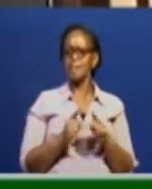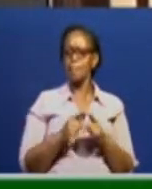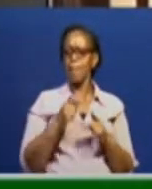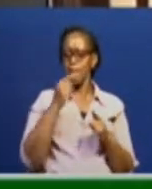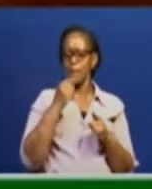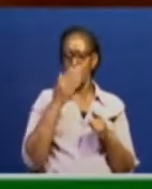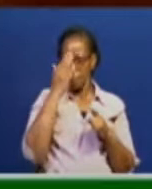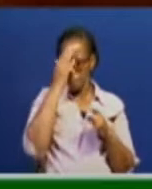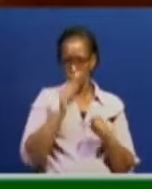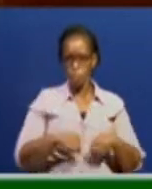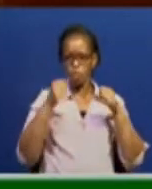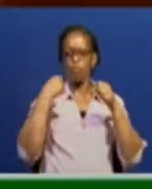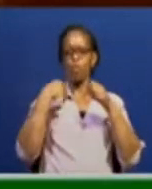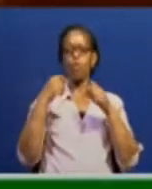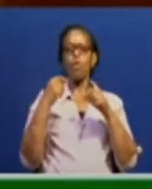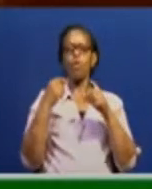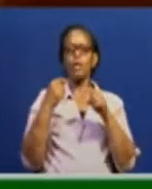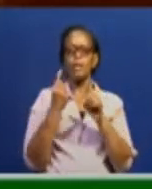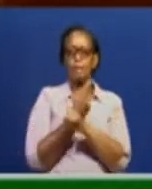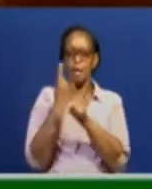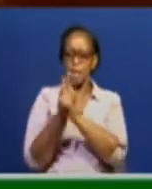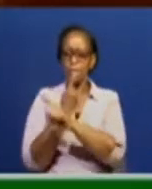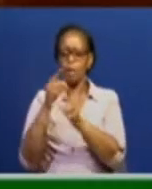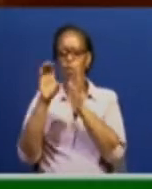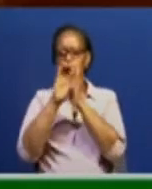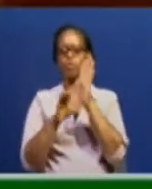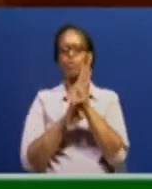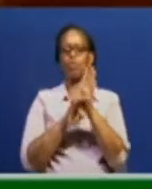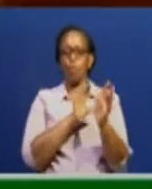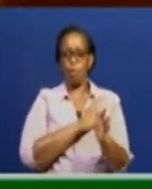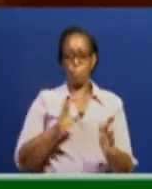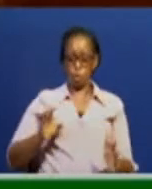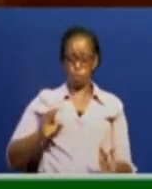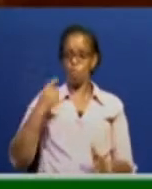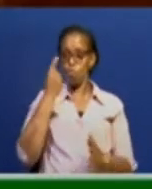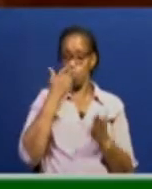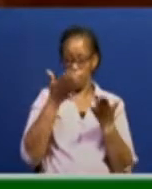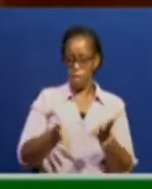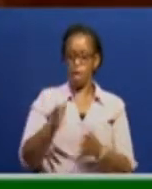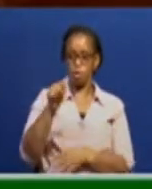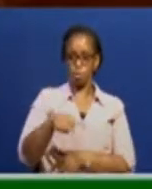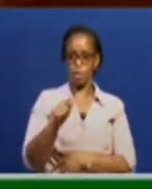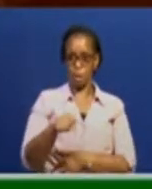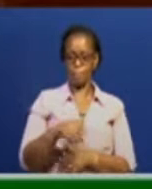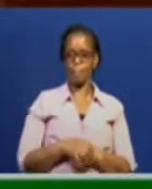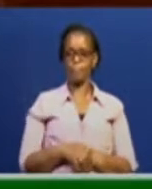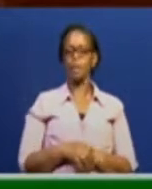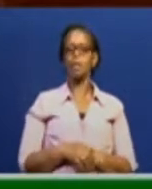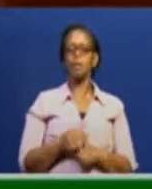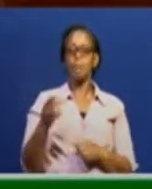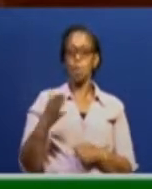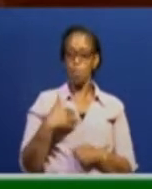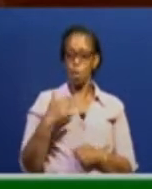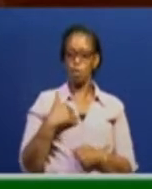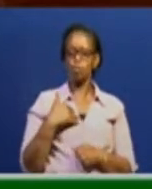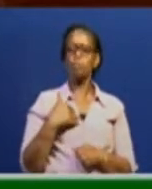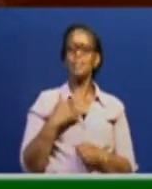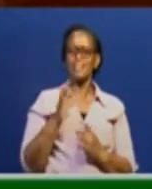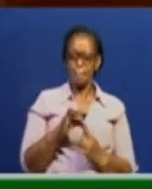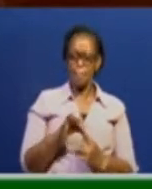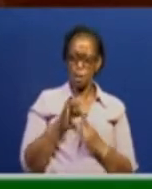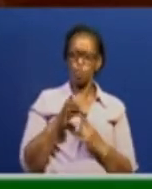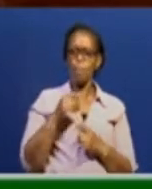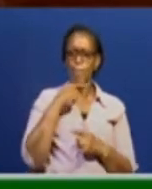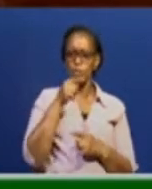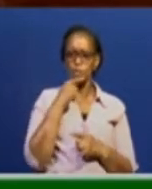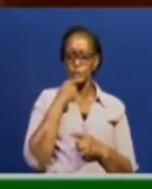independent offices present in Parliament today. Your Excellency, I wish to make a special mention of the Chief of the